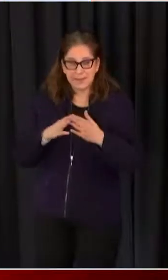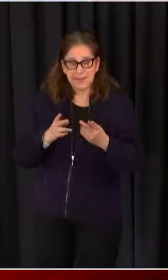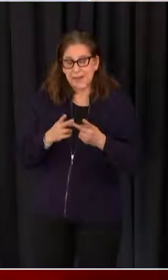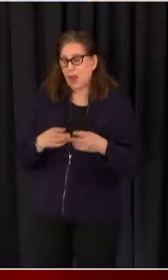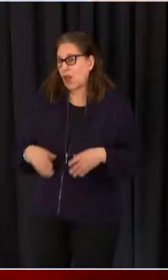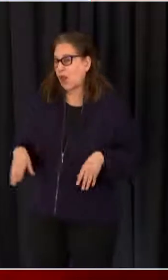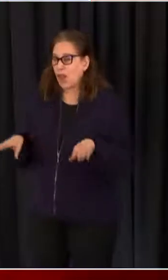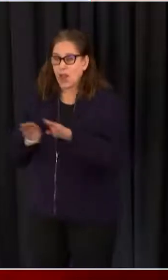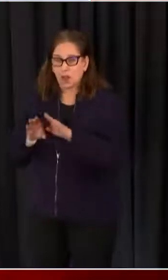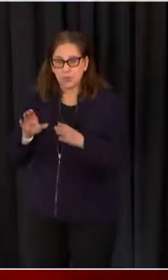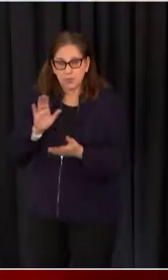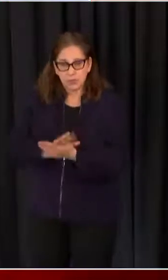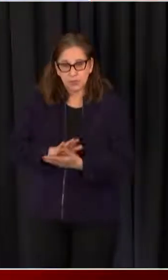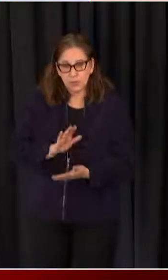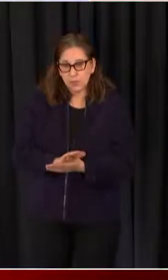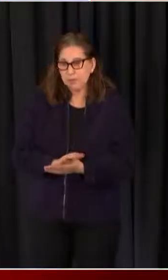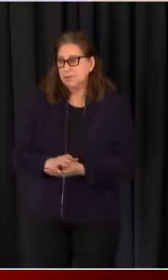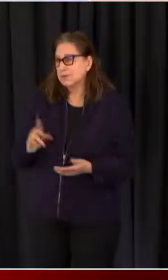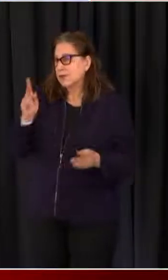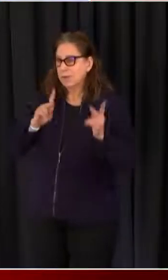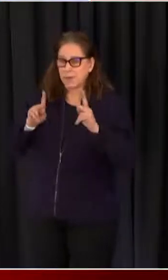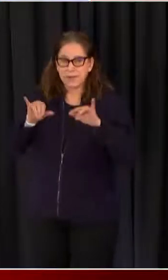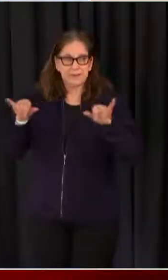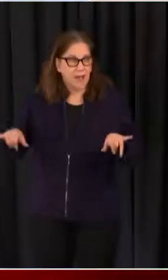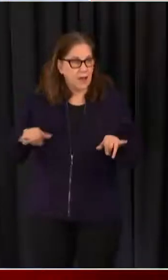schools, send people home from work,